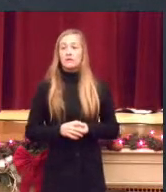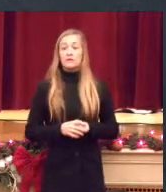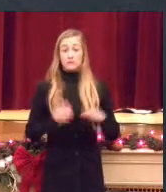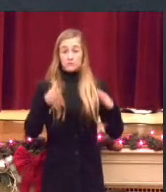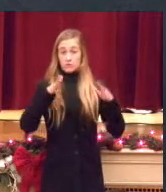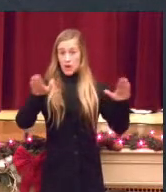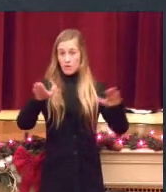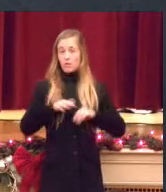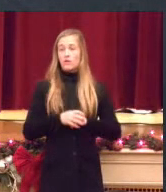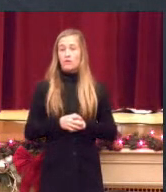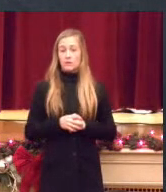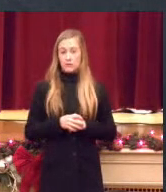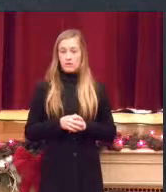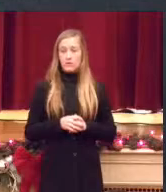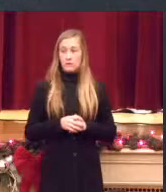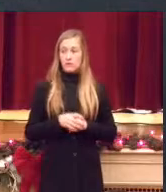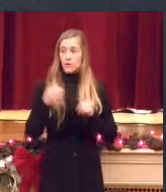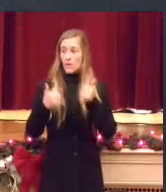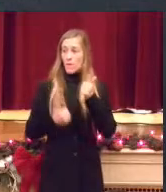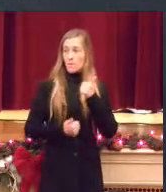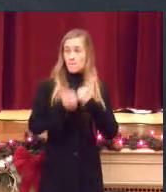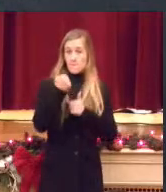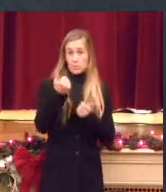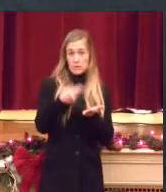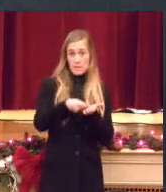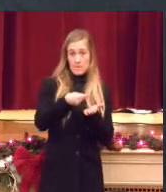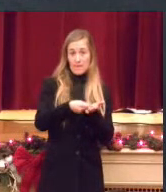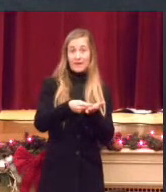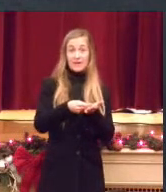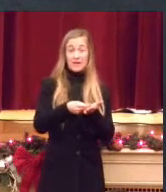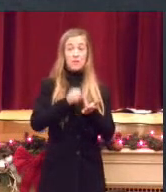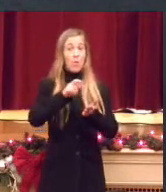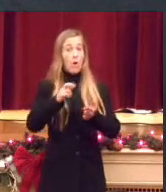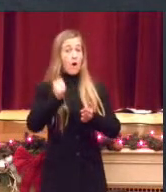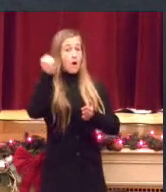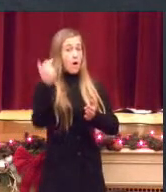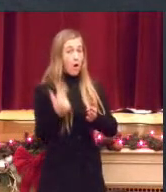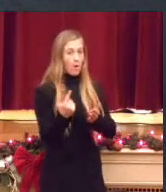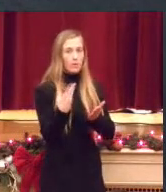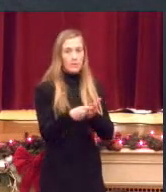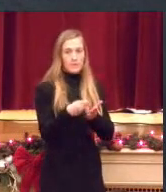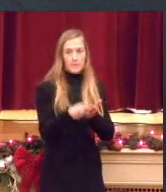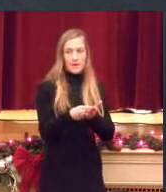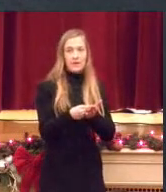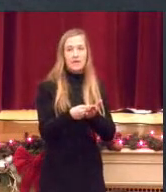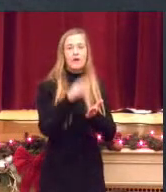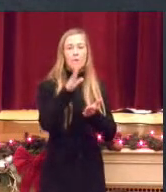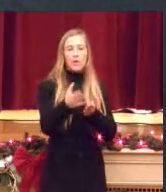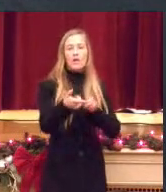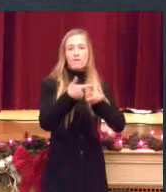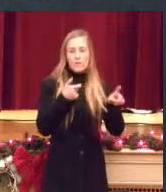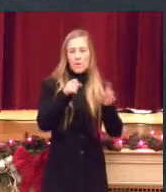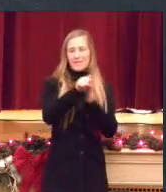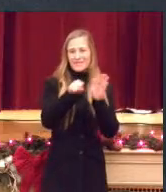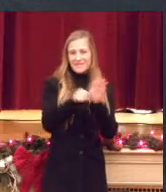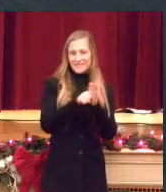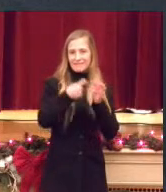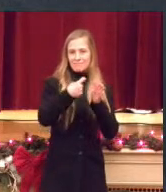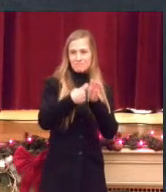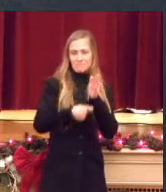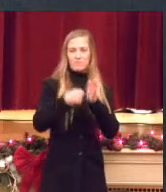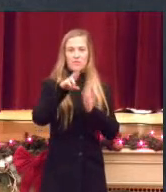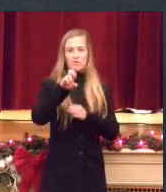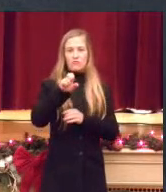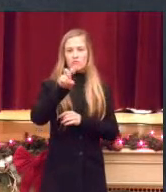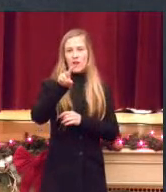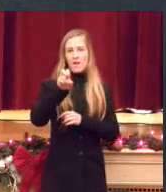Overall, the vast majority of the funding, if not all of it, will come from state revenues. We have a